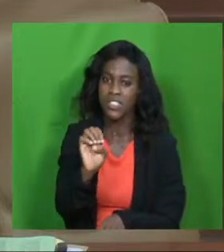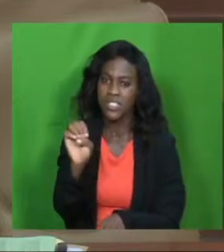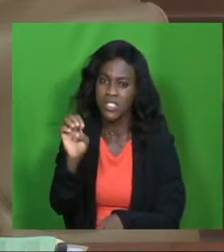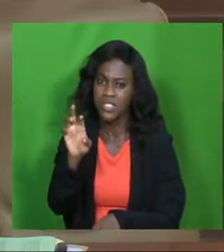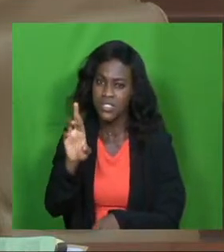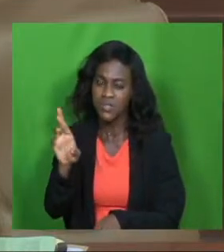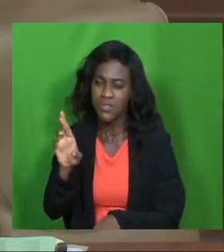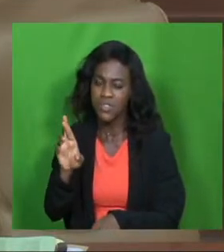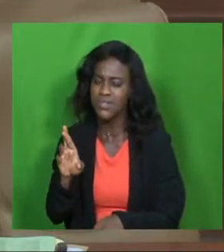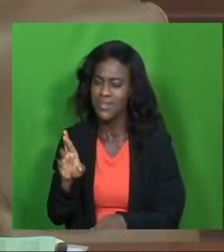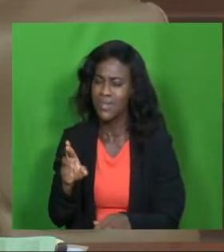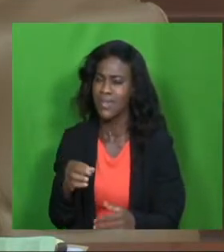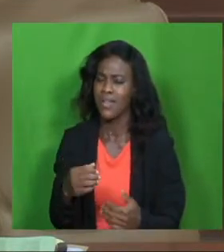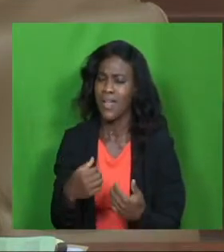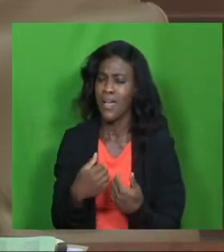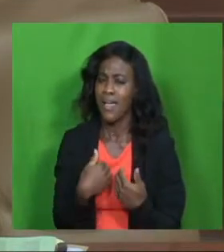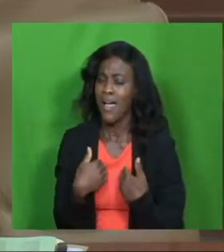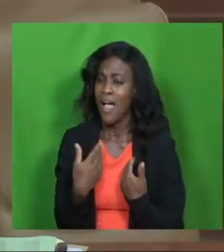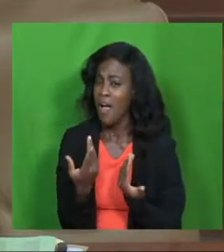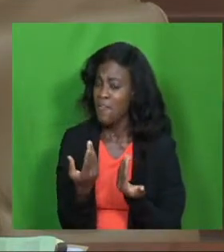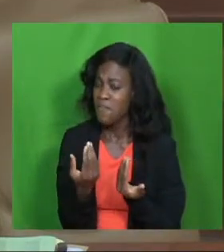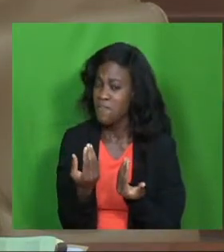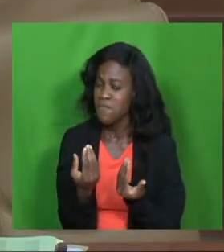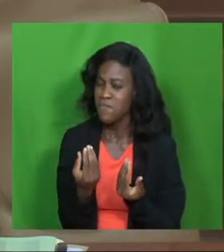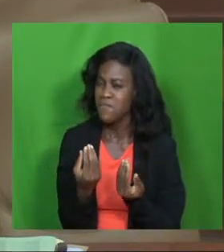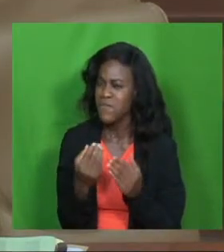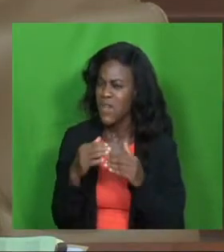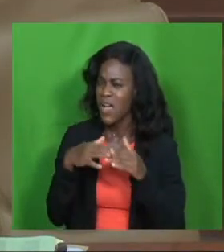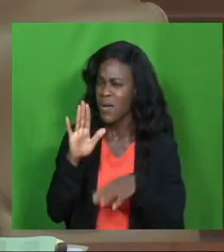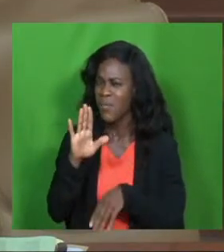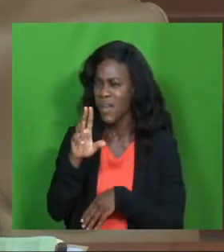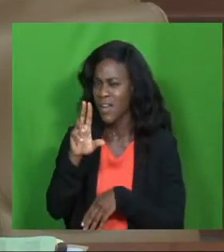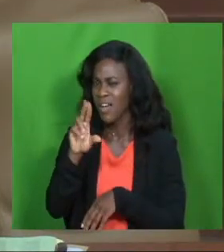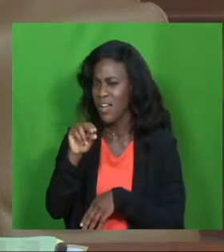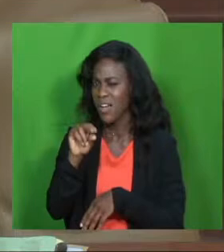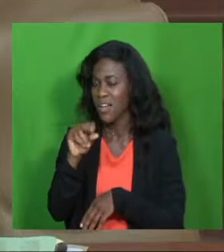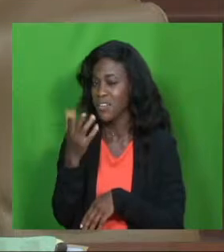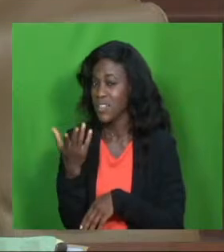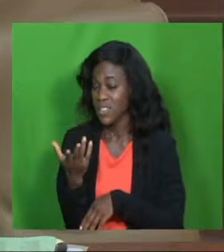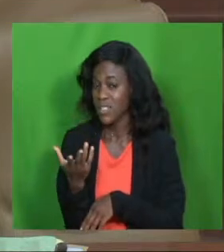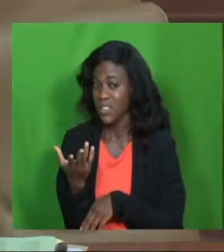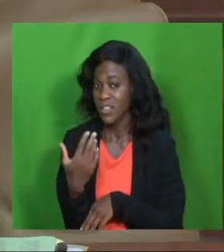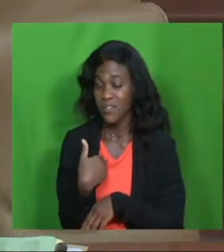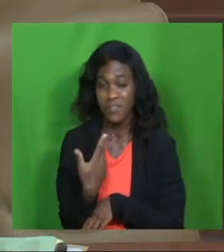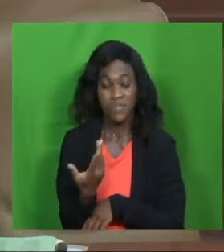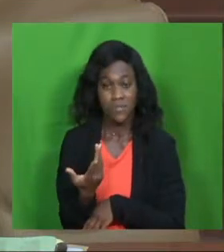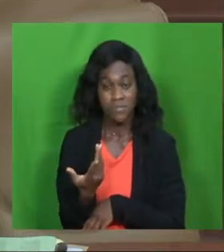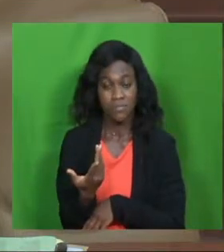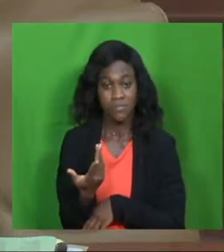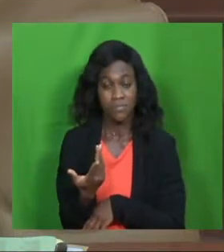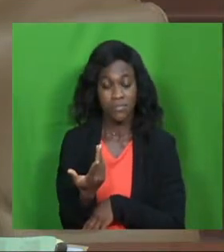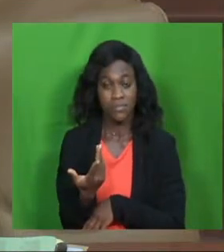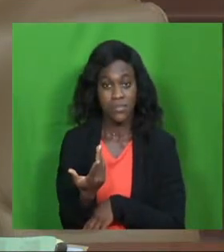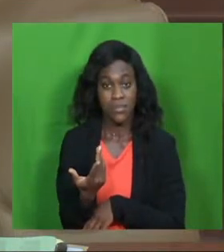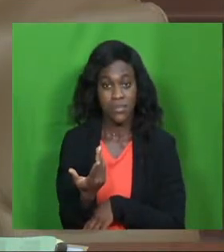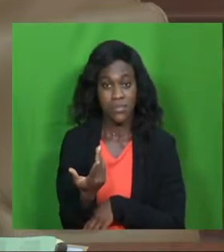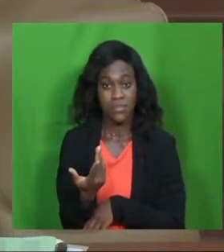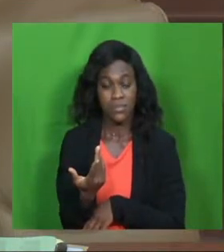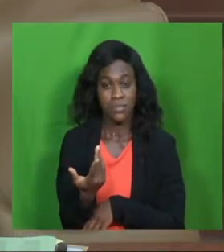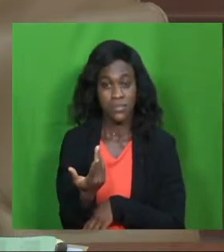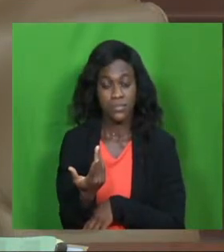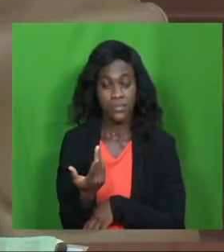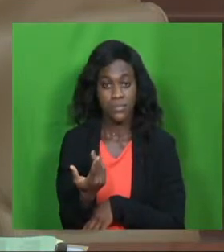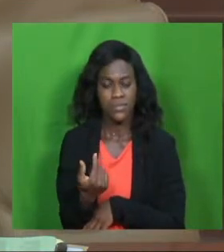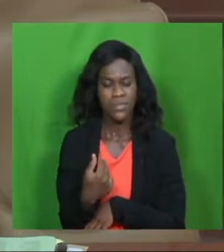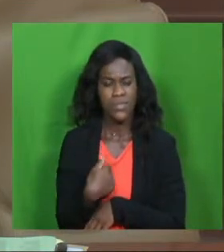have benefited more than 30 of those AstroTEFs. Mr. Speaker, I want